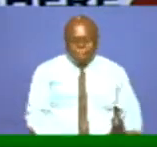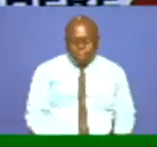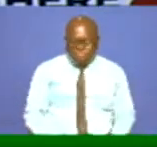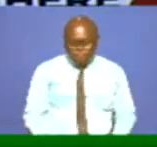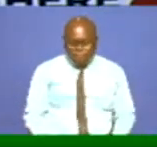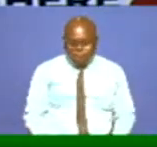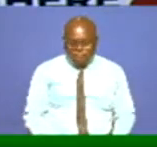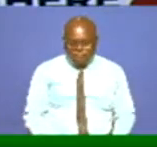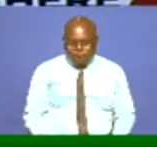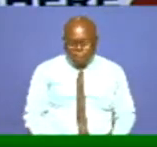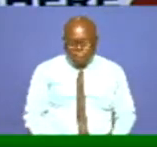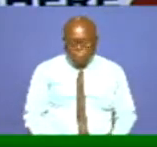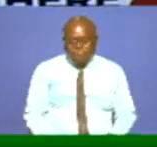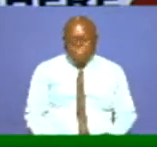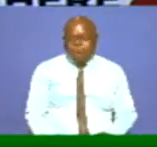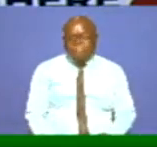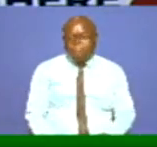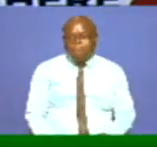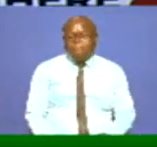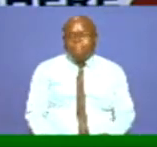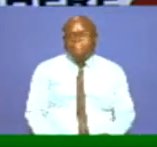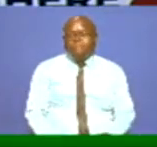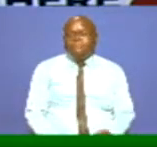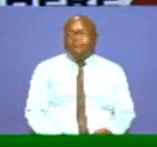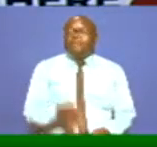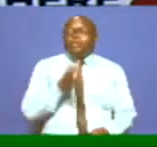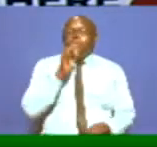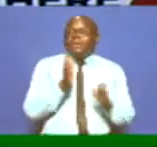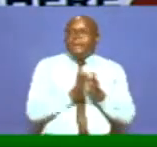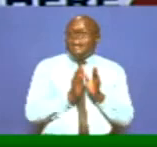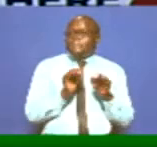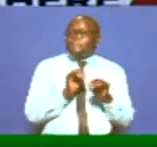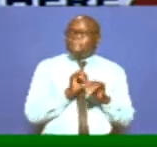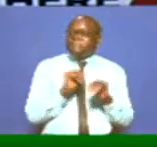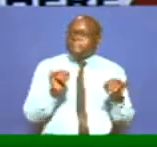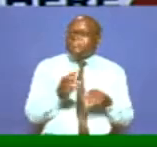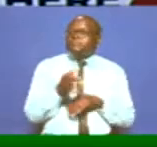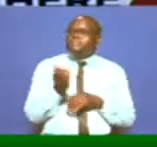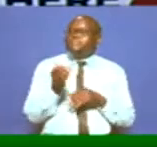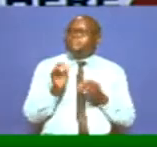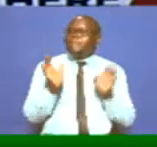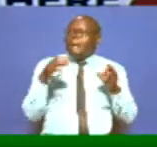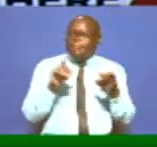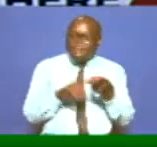Roraisa Water and Sewerage Company Limited. B.